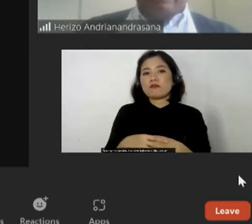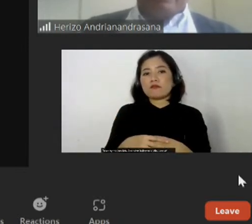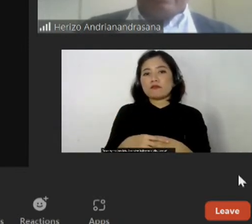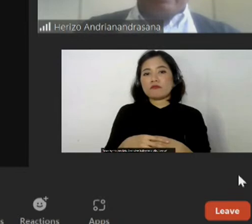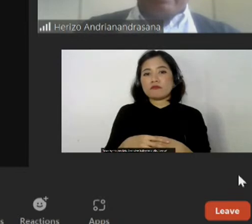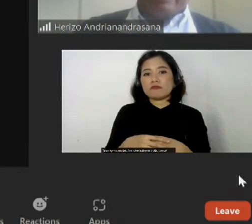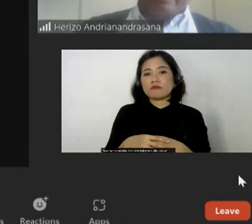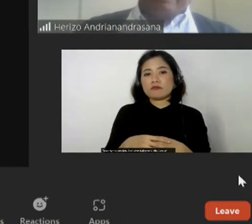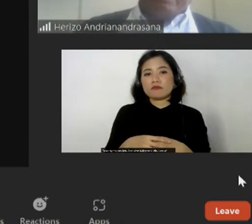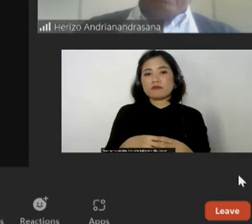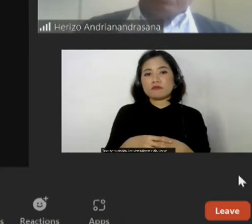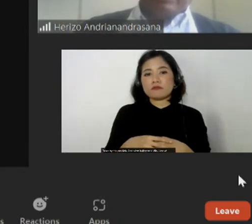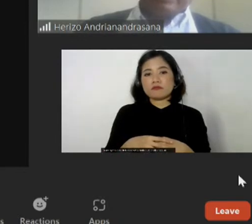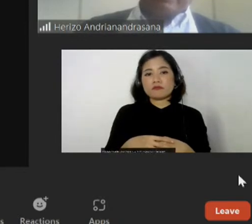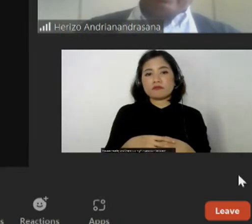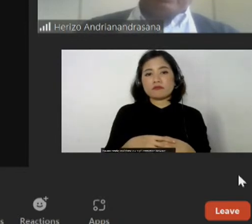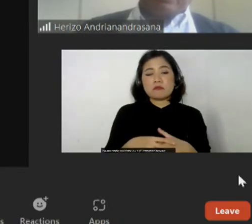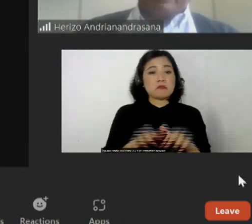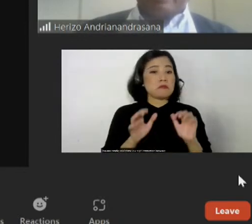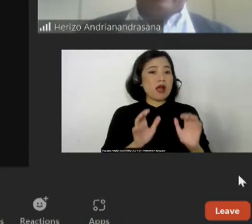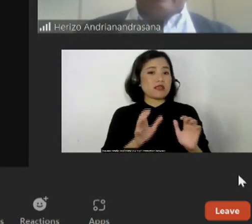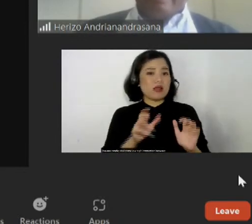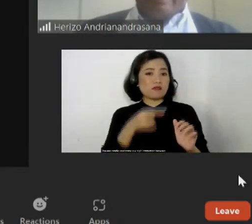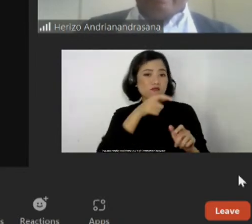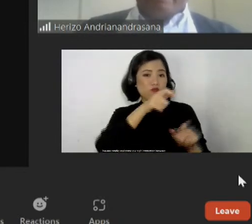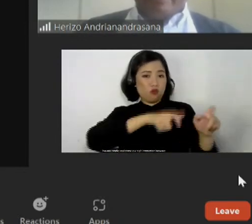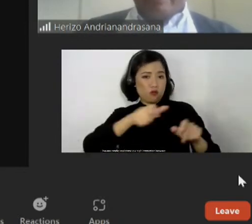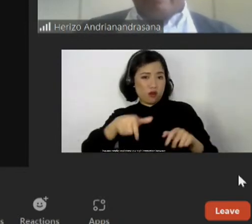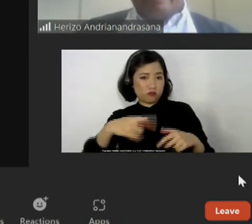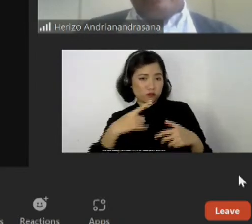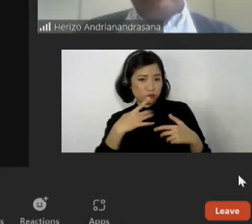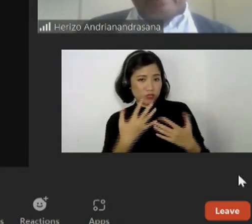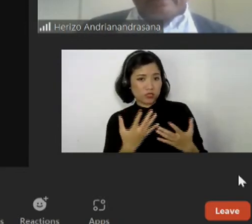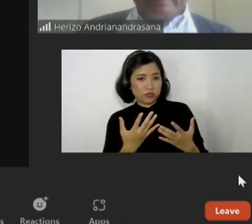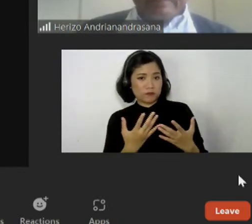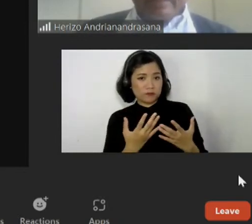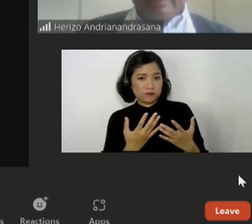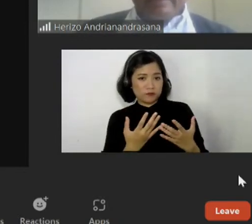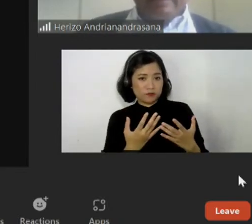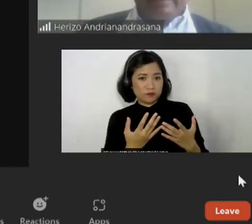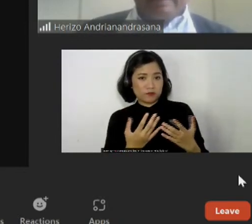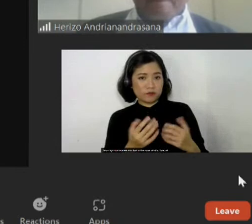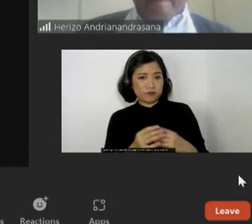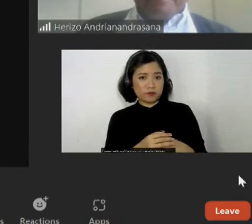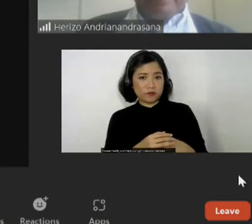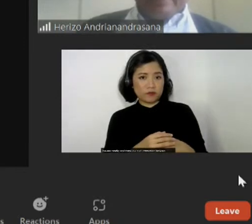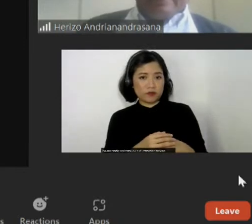witness, most of his cameras could witness the